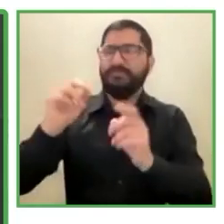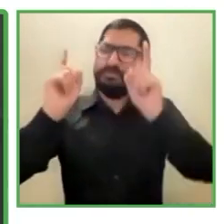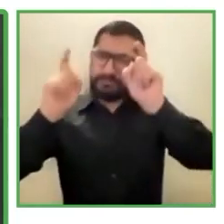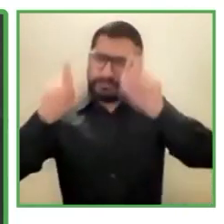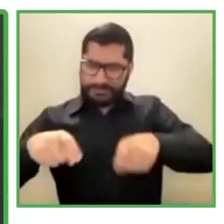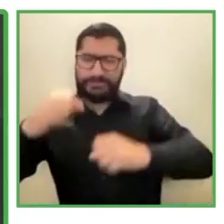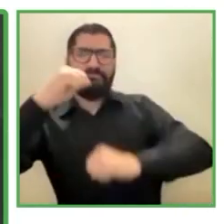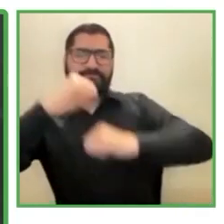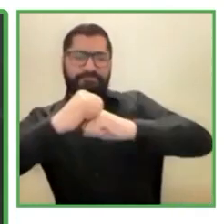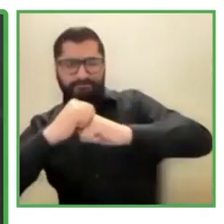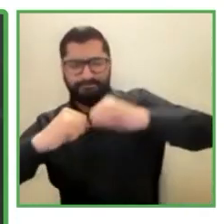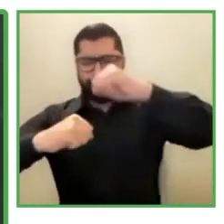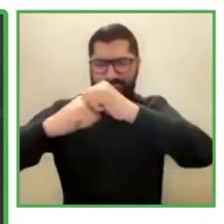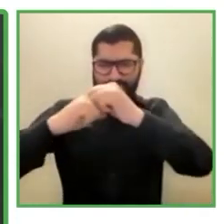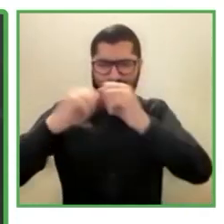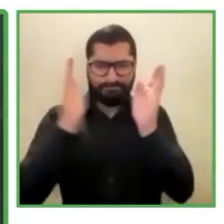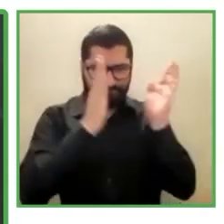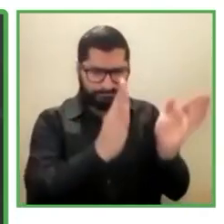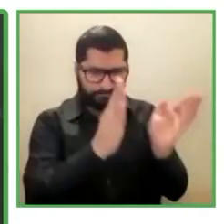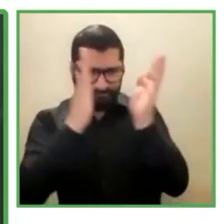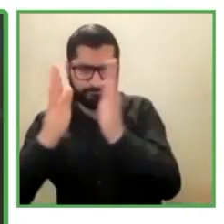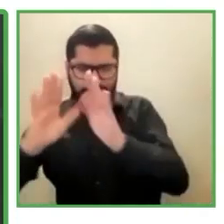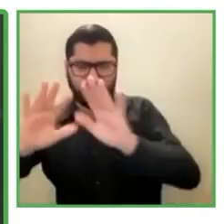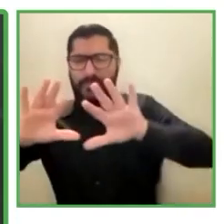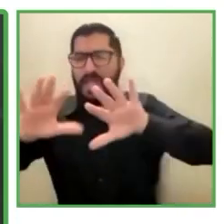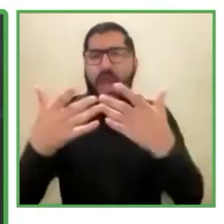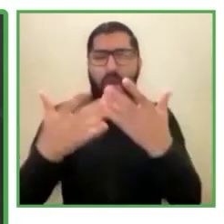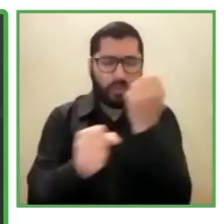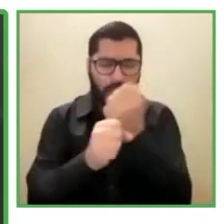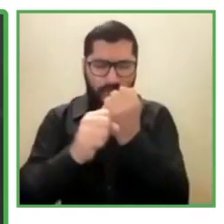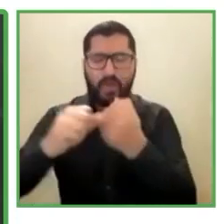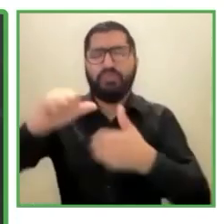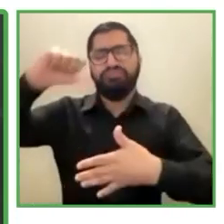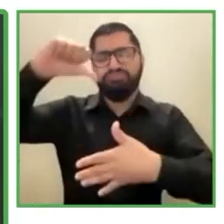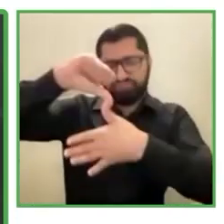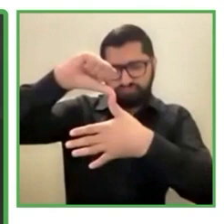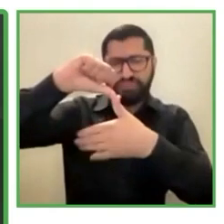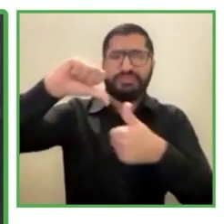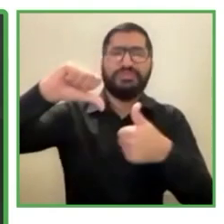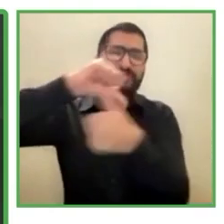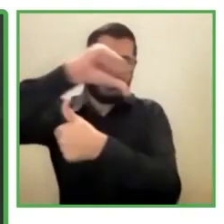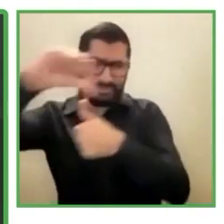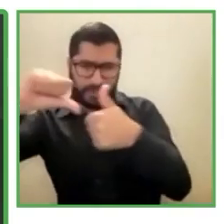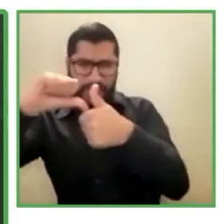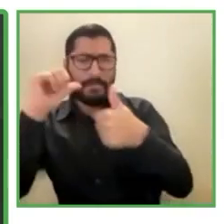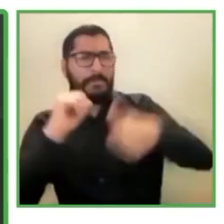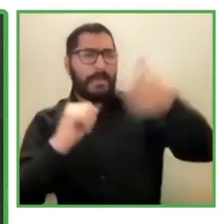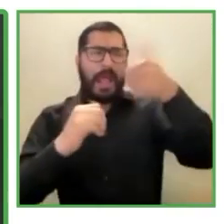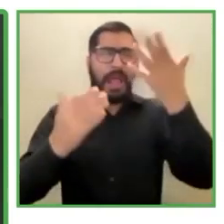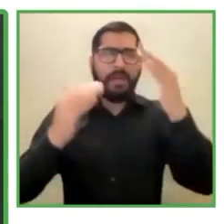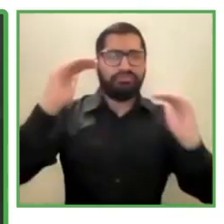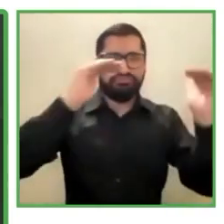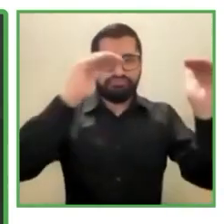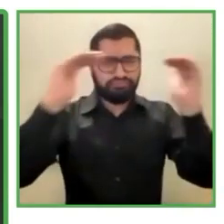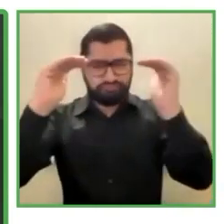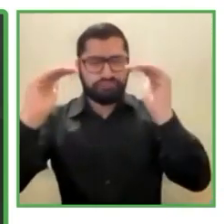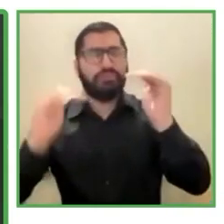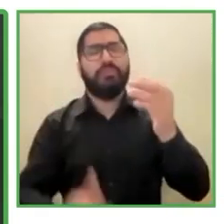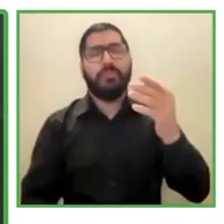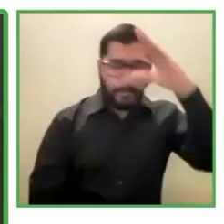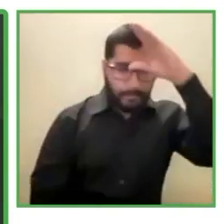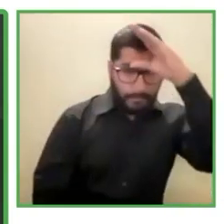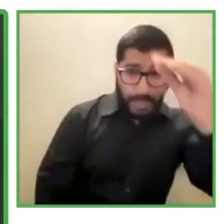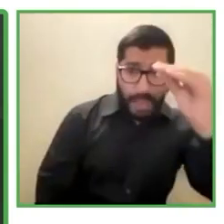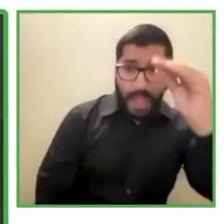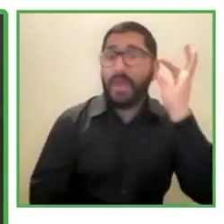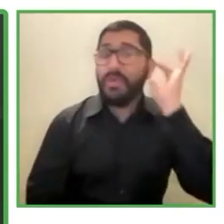The second important factor has to do with the productivity issues in Latin America and the Caribbean, a big productive heterogeneity,